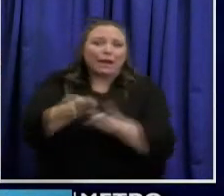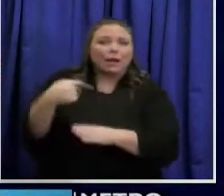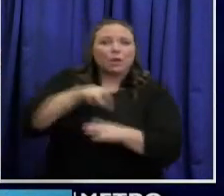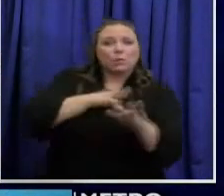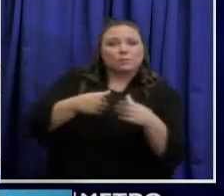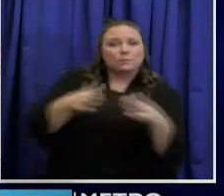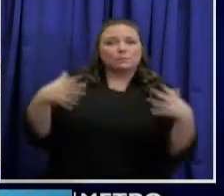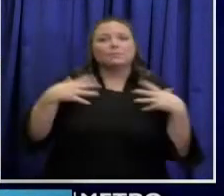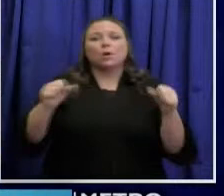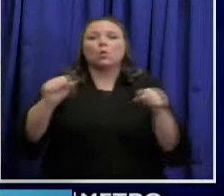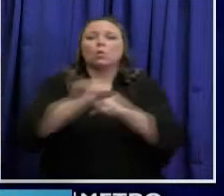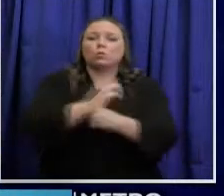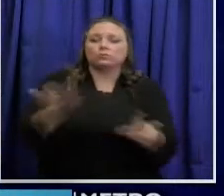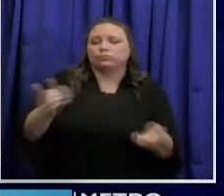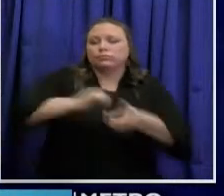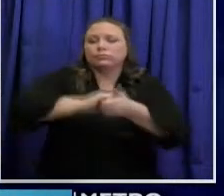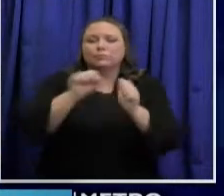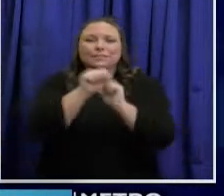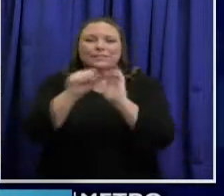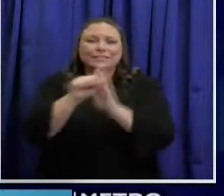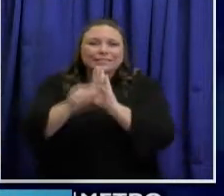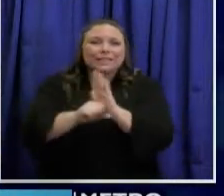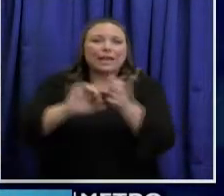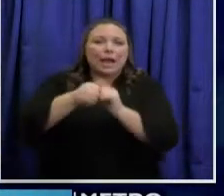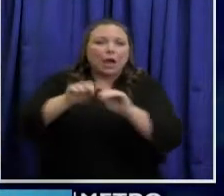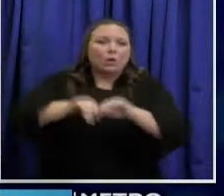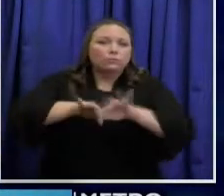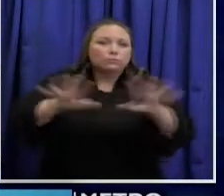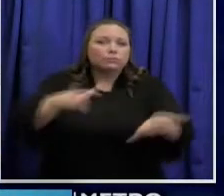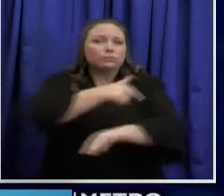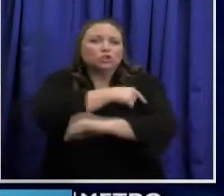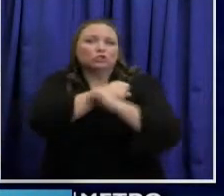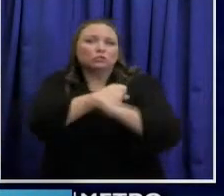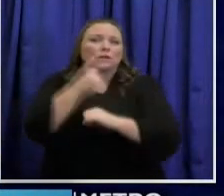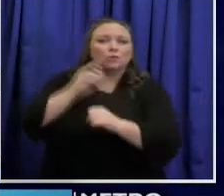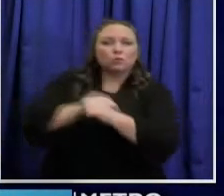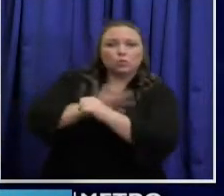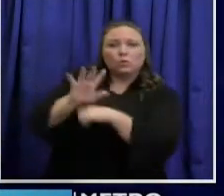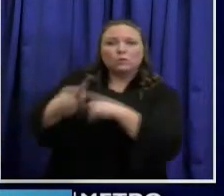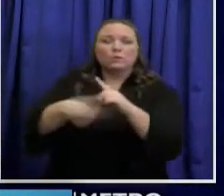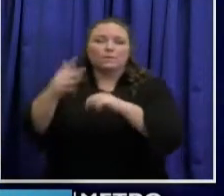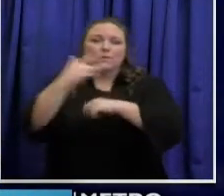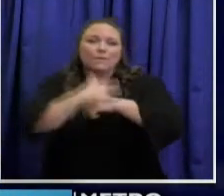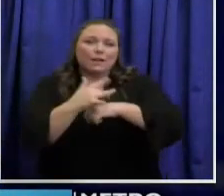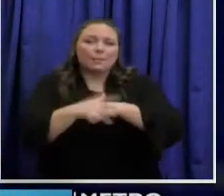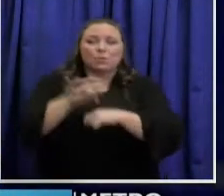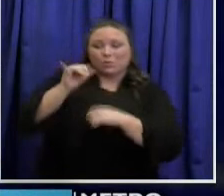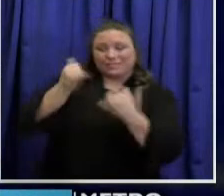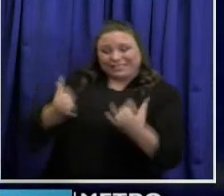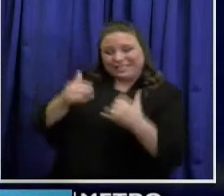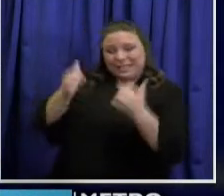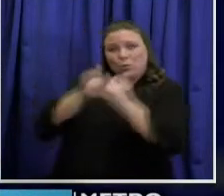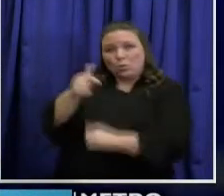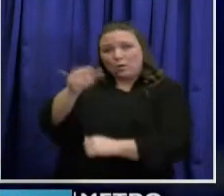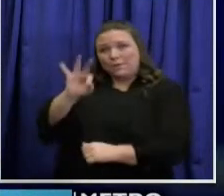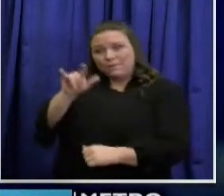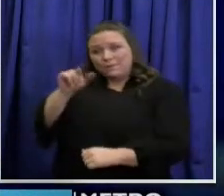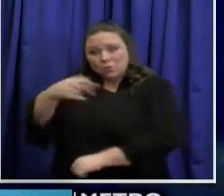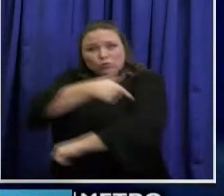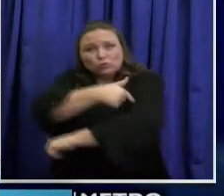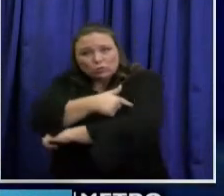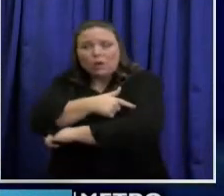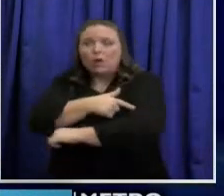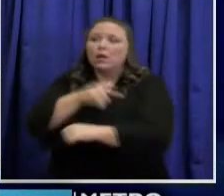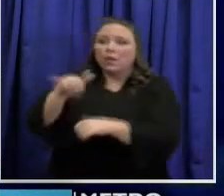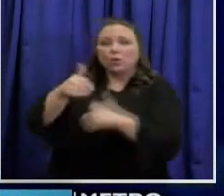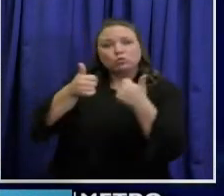currently working with the state on plans to administer the COVID vaccine once it becomes available. And trial runs such as the one we're doing today with the flu shot at our